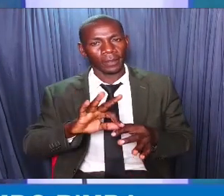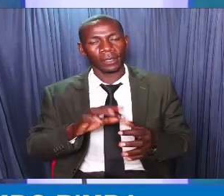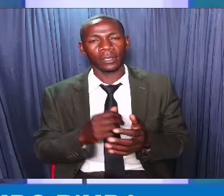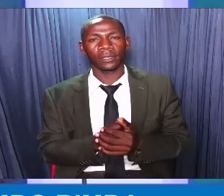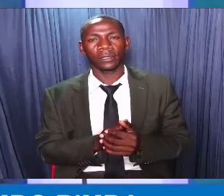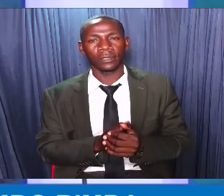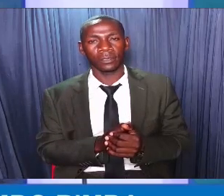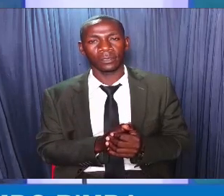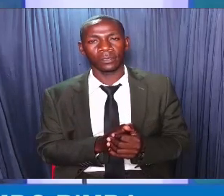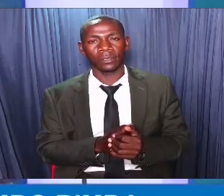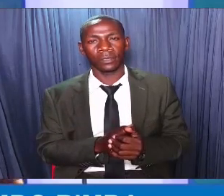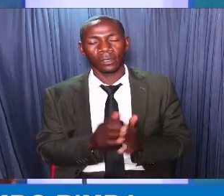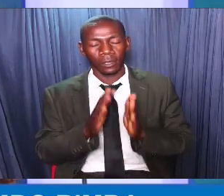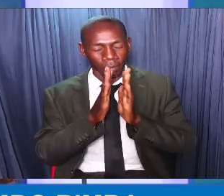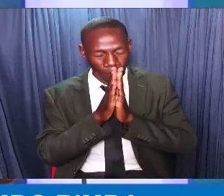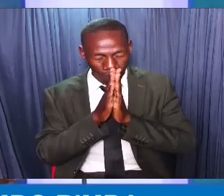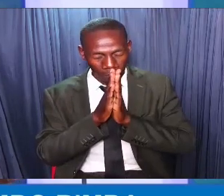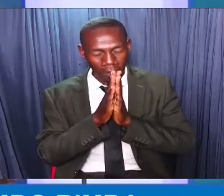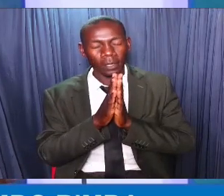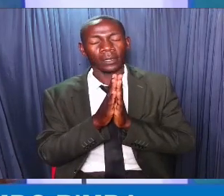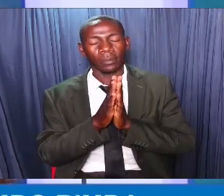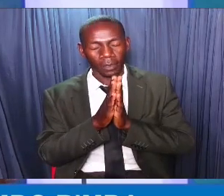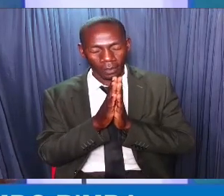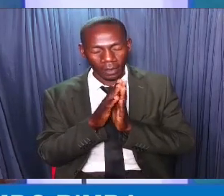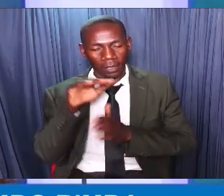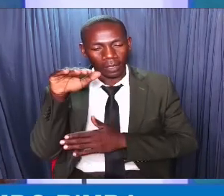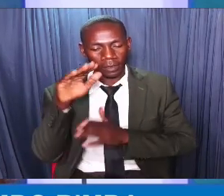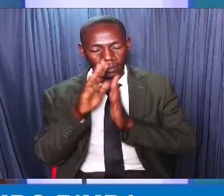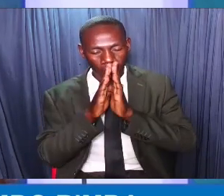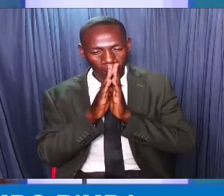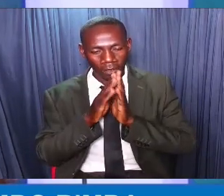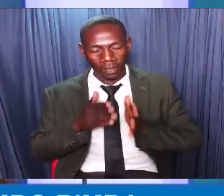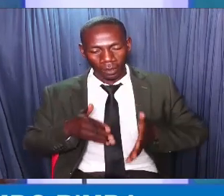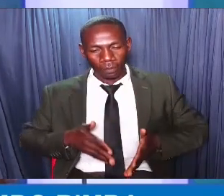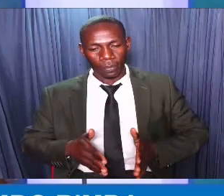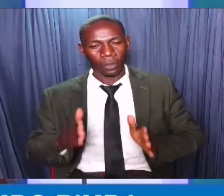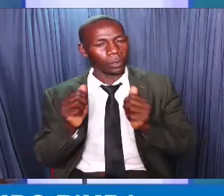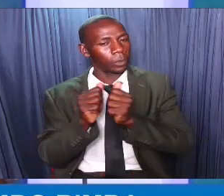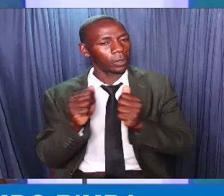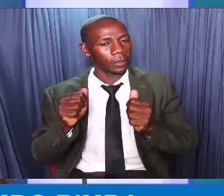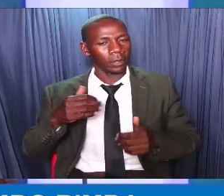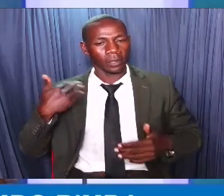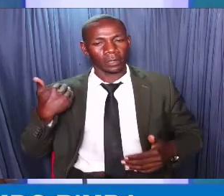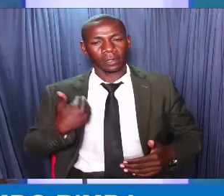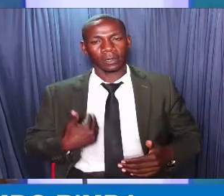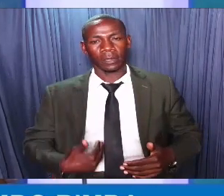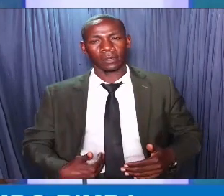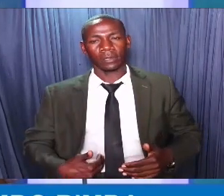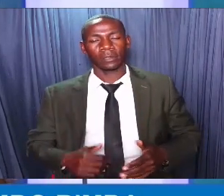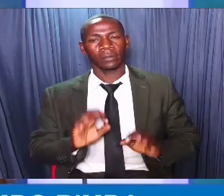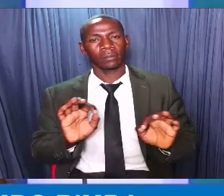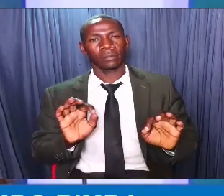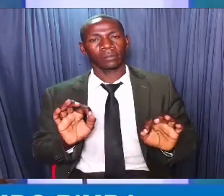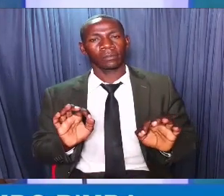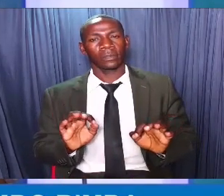faith. Tuombe uombe. We ask you to pray fine. Azaliwe bila upasuaji. To be born a normal delivery.